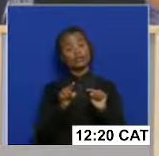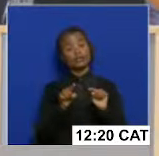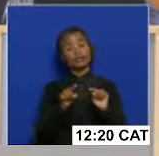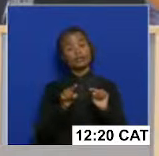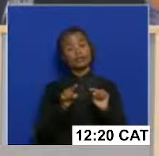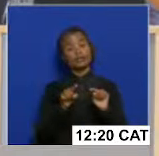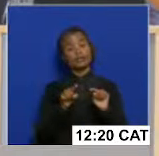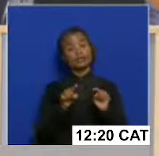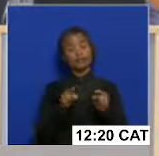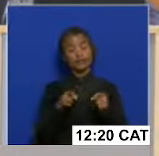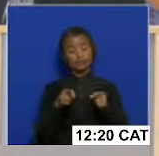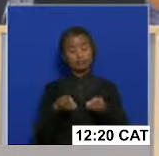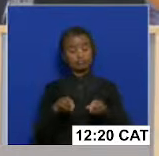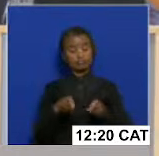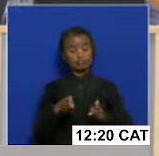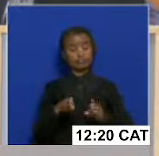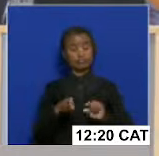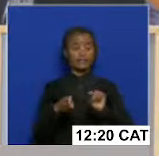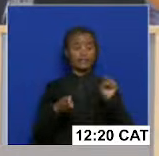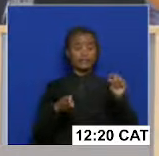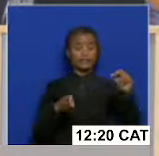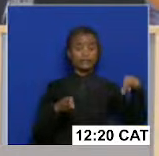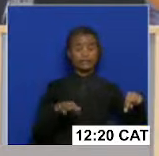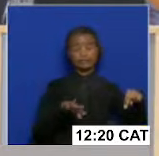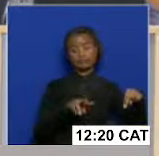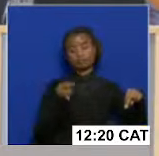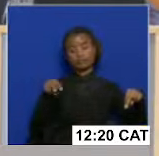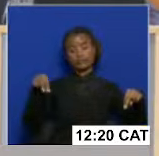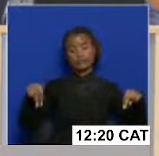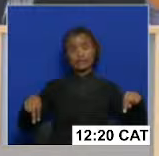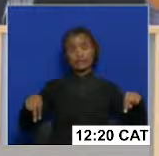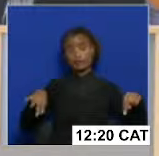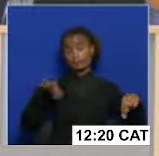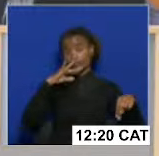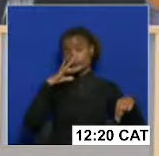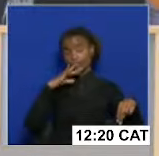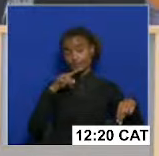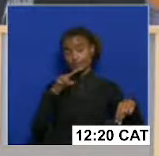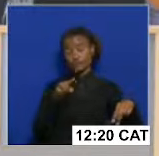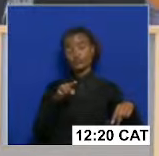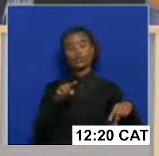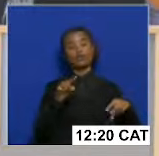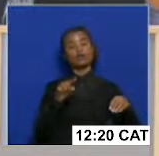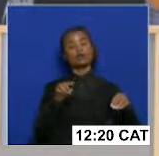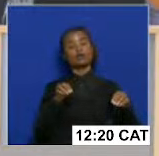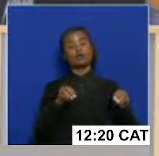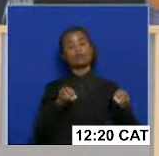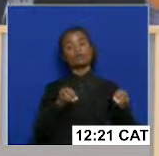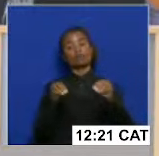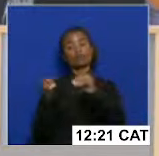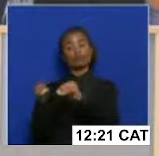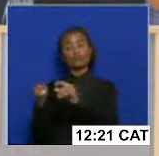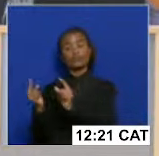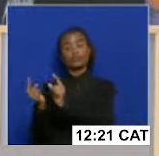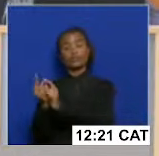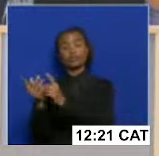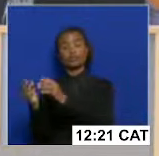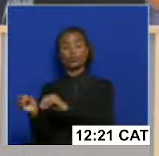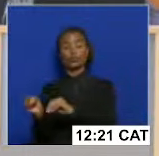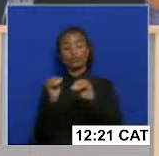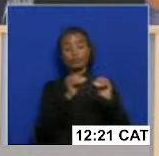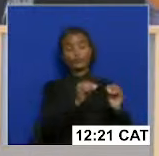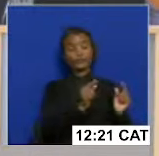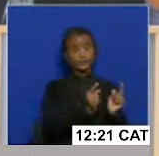an arrangement to go to the other side to meet with the other. Is that a fair Yeah. summary of what happened?